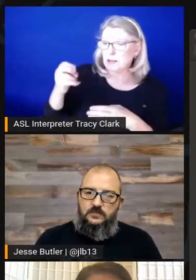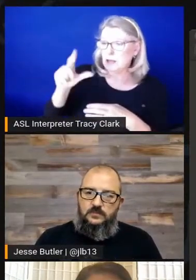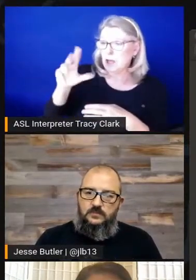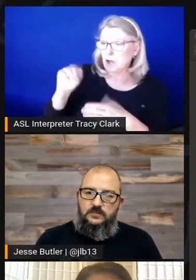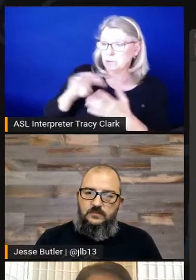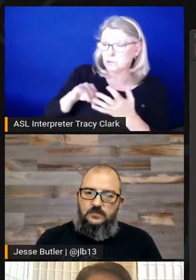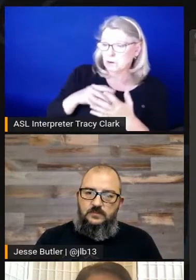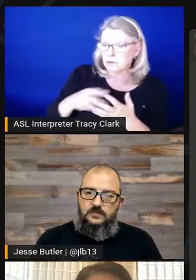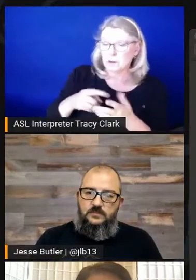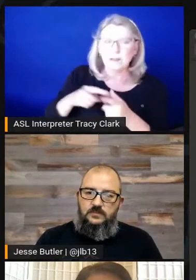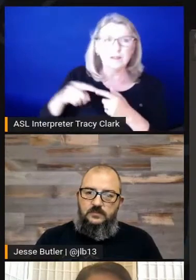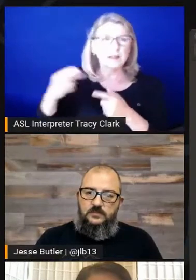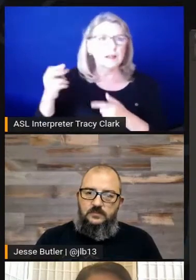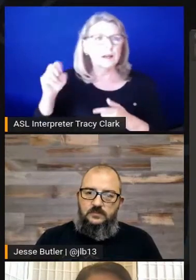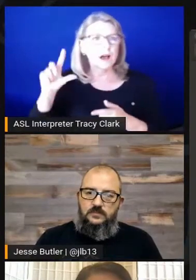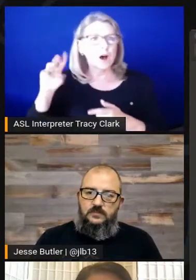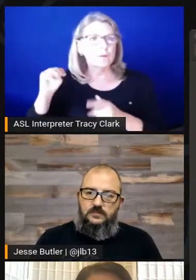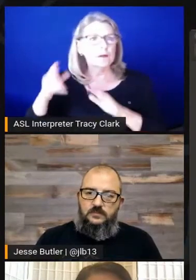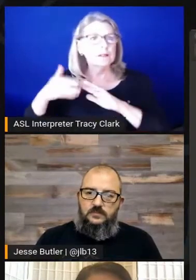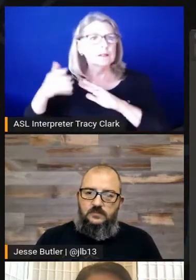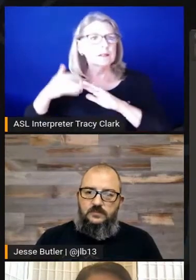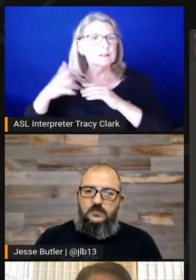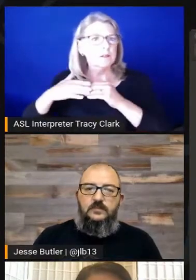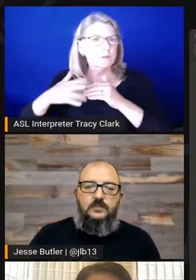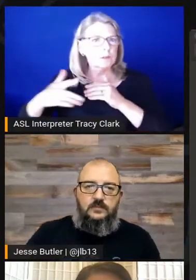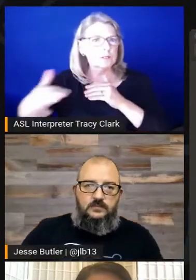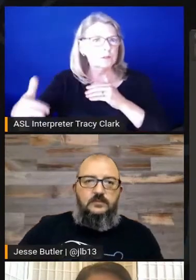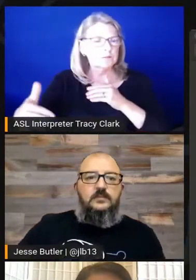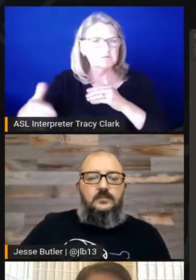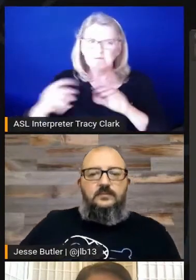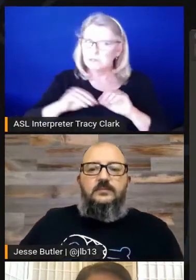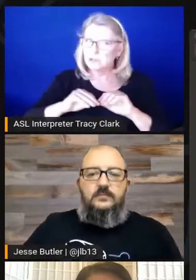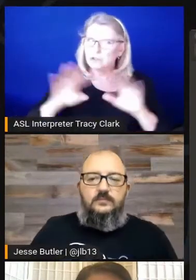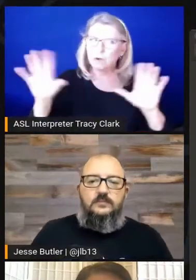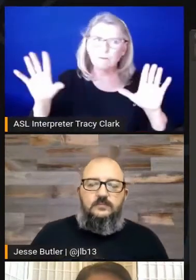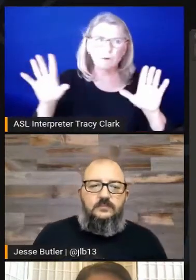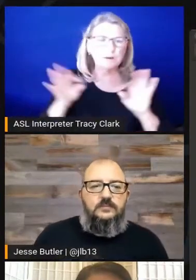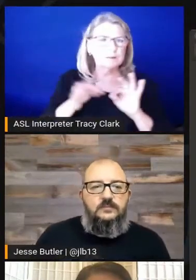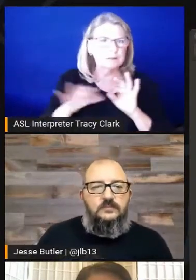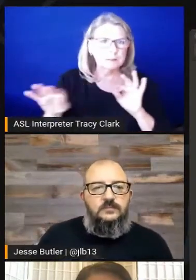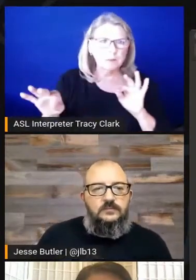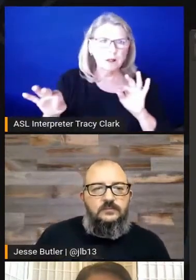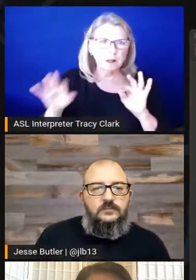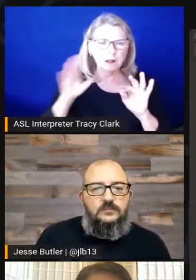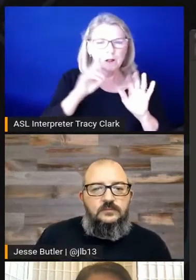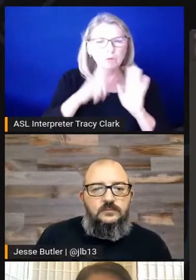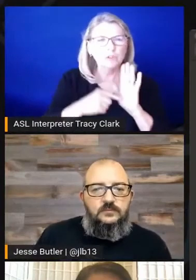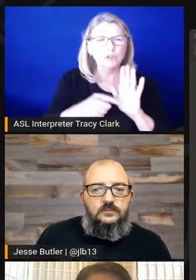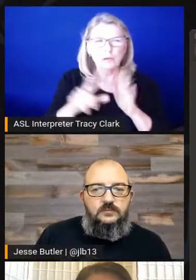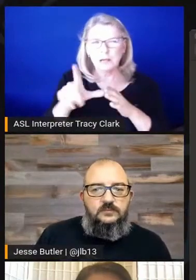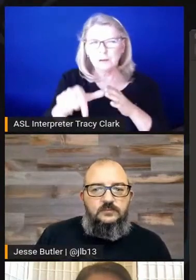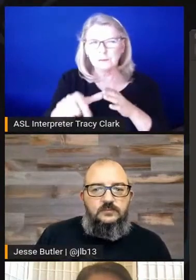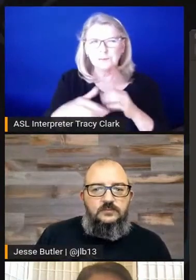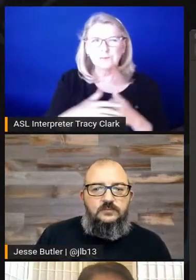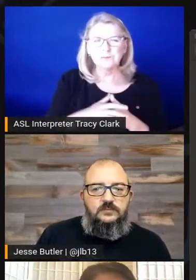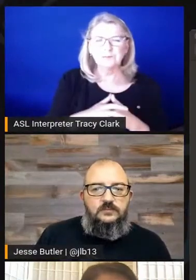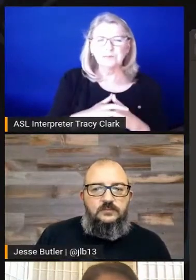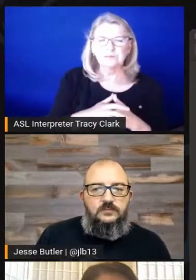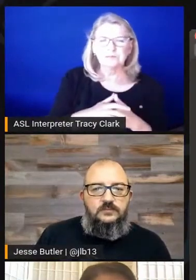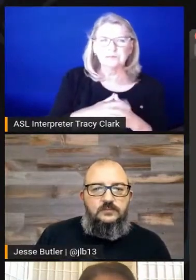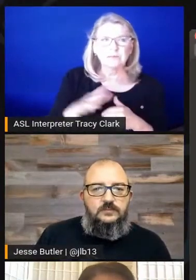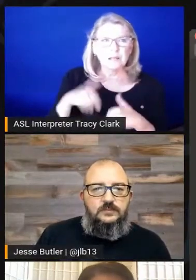So it's pretty straightforward, pretty simple, and I'll show you what that looks like later on. Next slide, please.